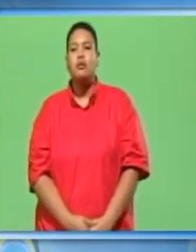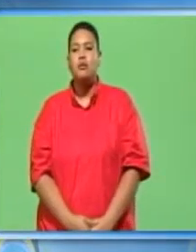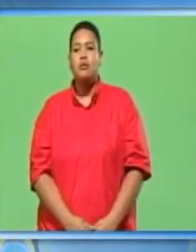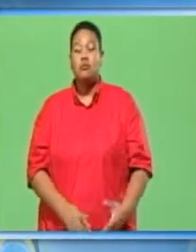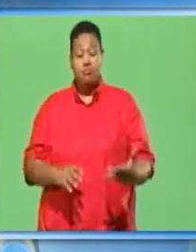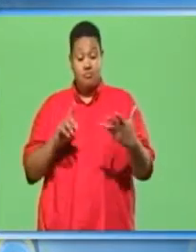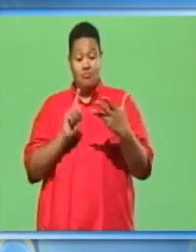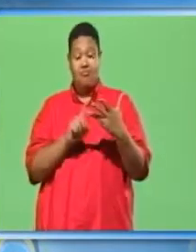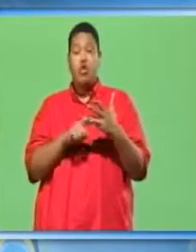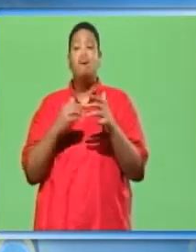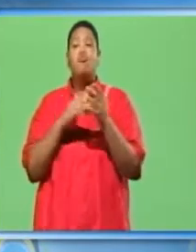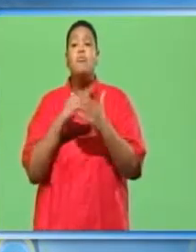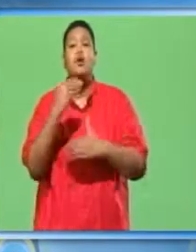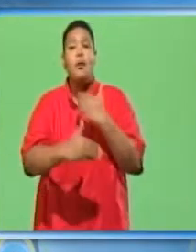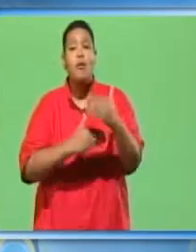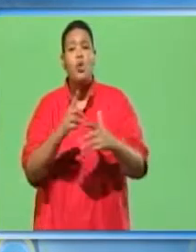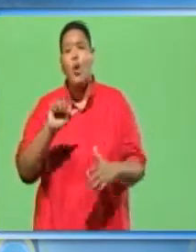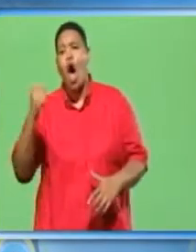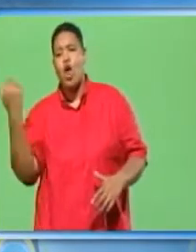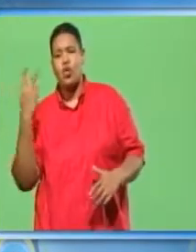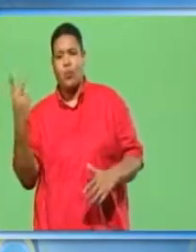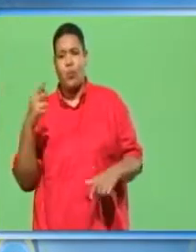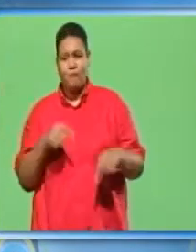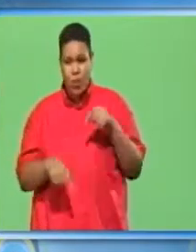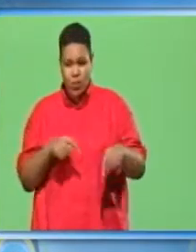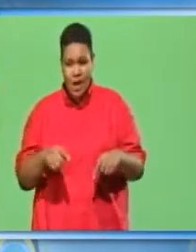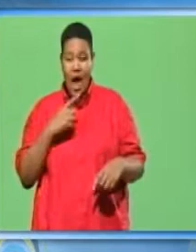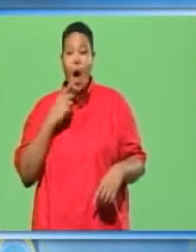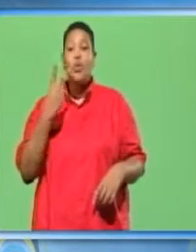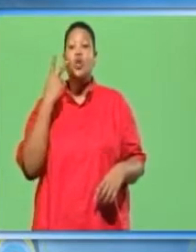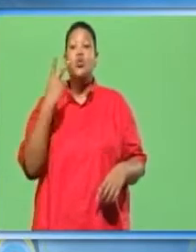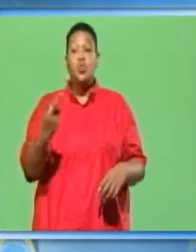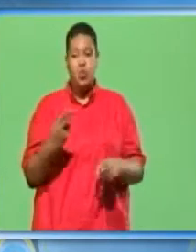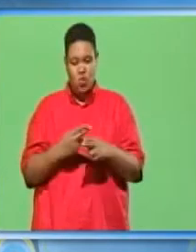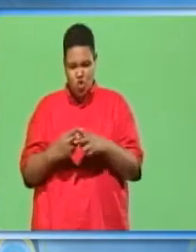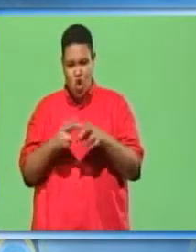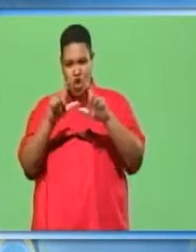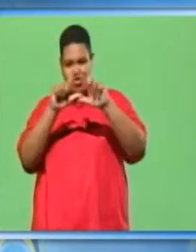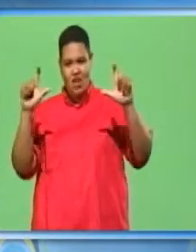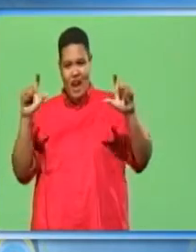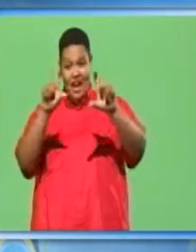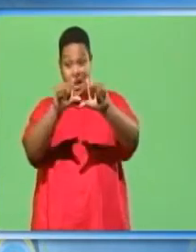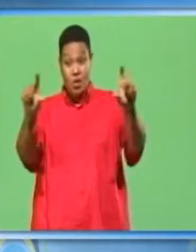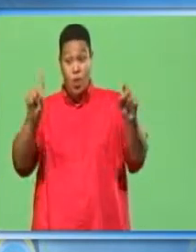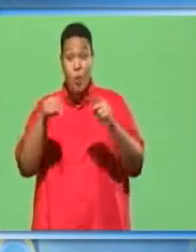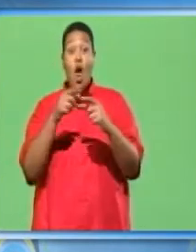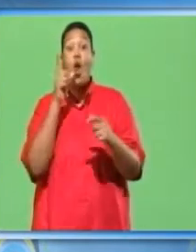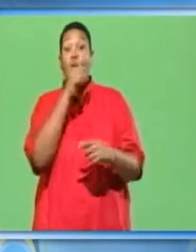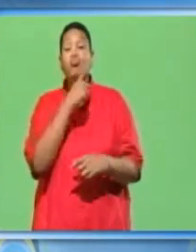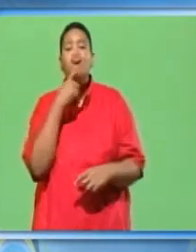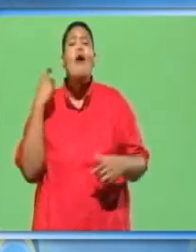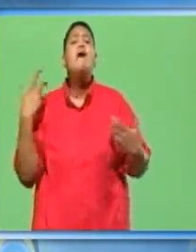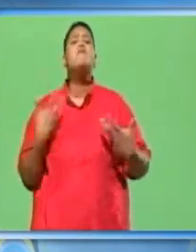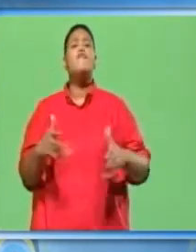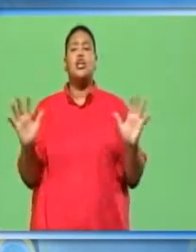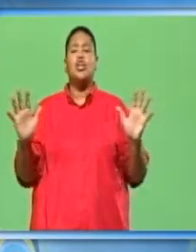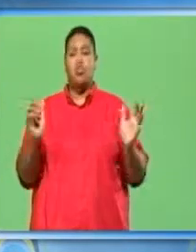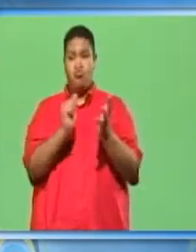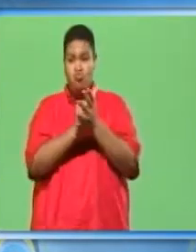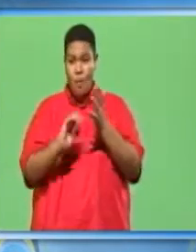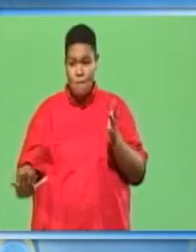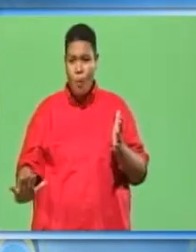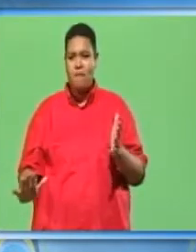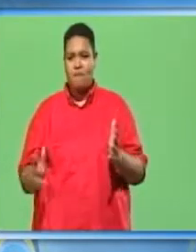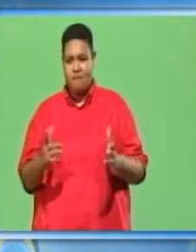4. Repeat the process with the other 2 legs and with the 2 shorter rails. When the glue is set, remove the frames from the